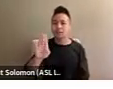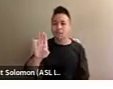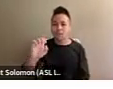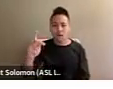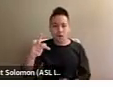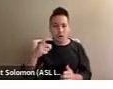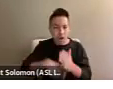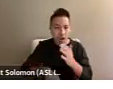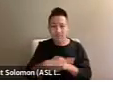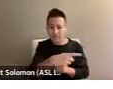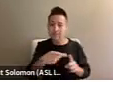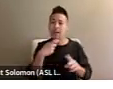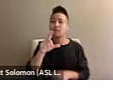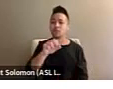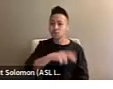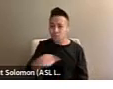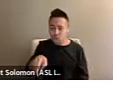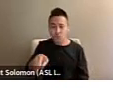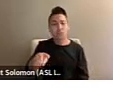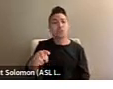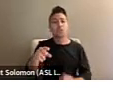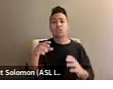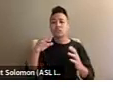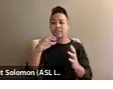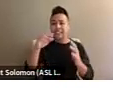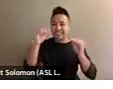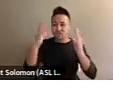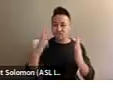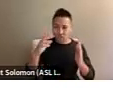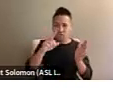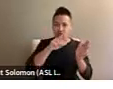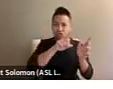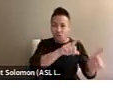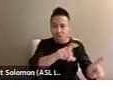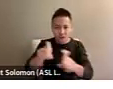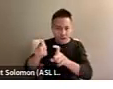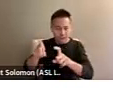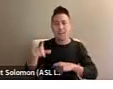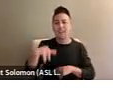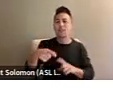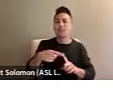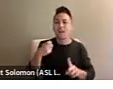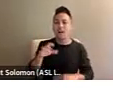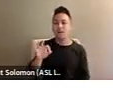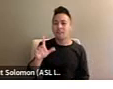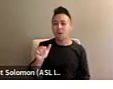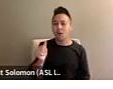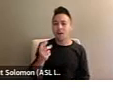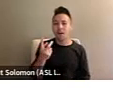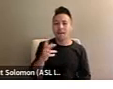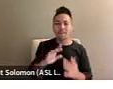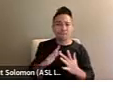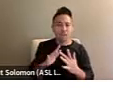2022 Student Textbook and Instructional Materials Survey from Florida Virtual Campus,